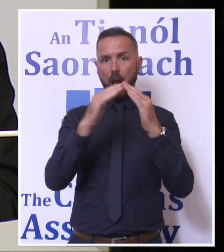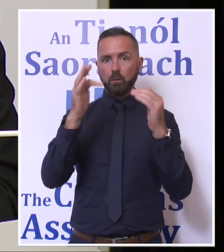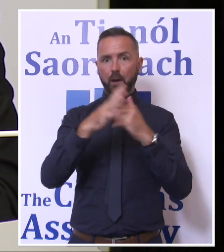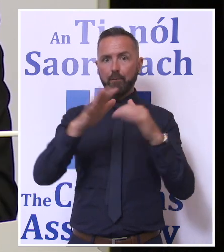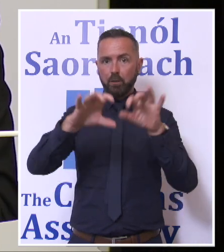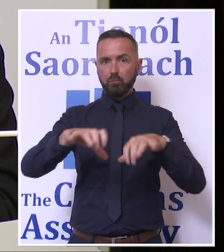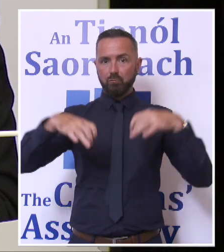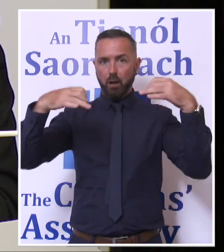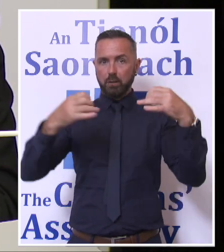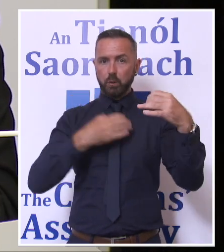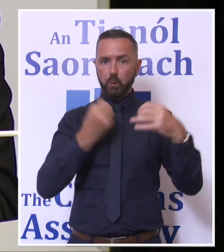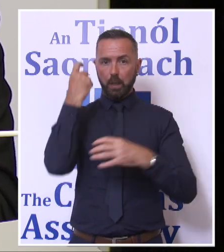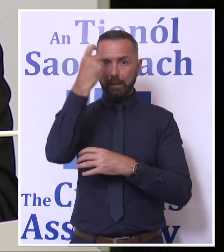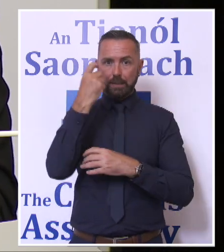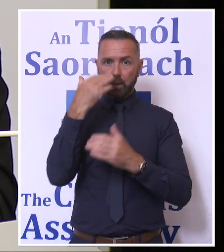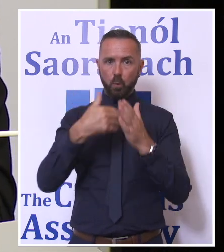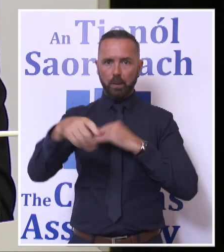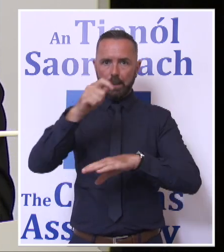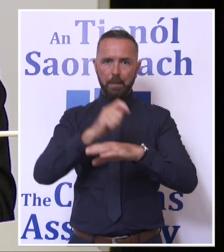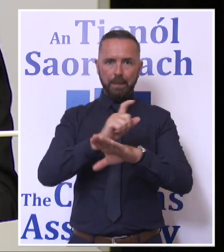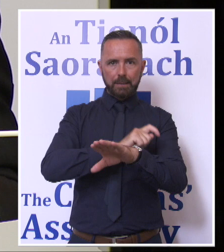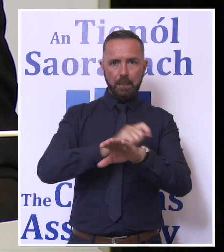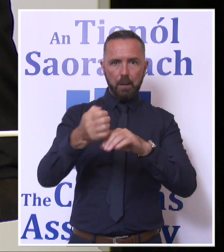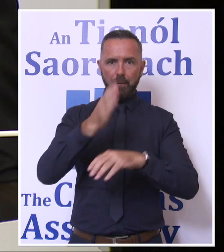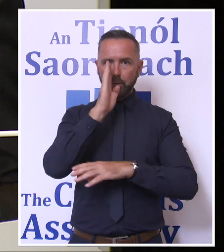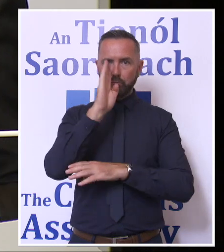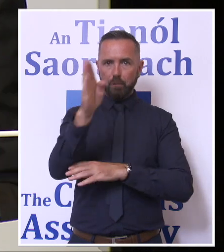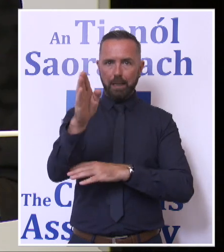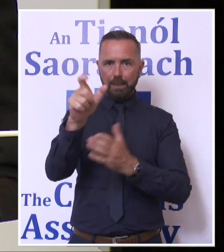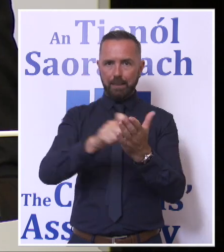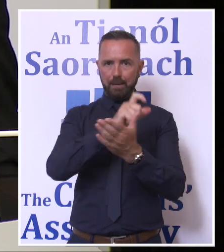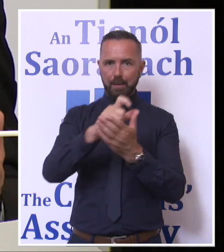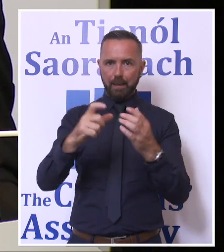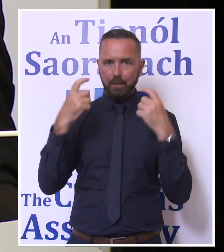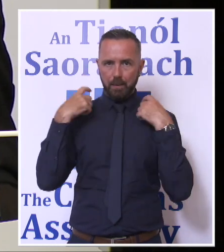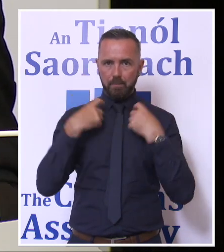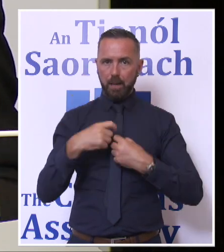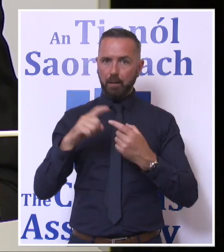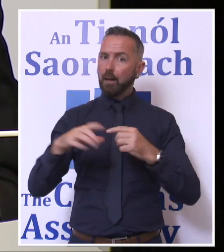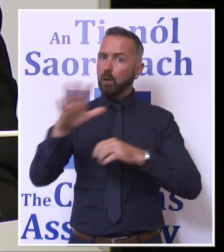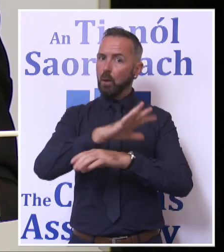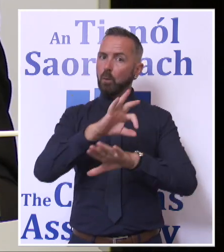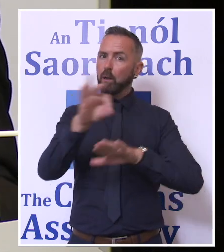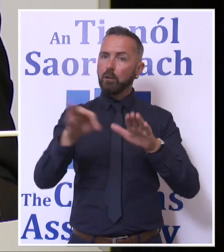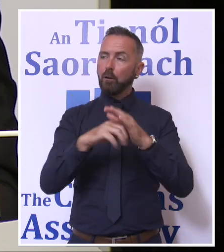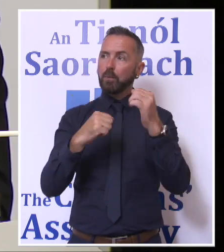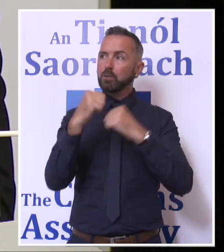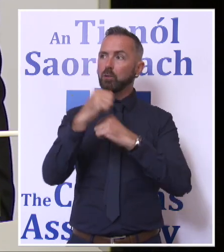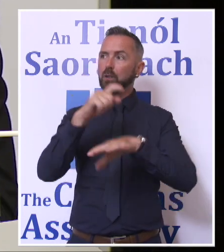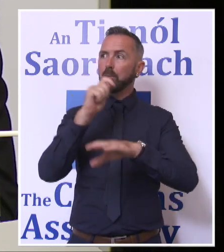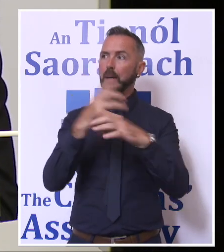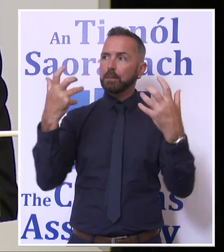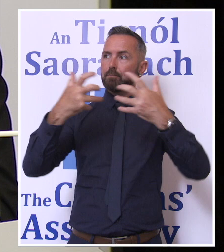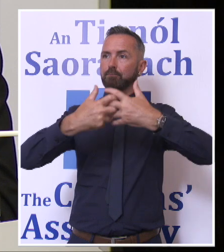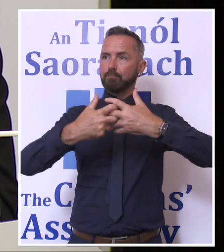to consider what is the best type of directly elected mayor and local government structures that are best suited to the great city